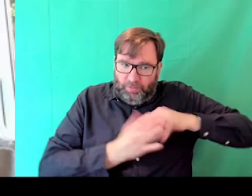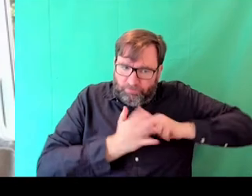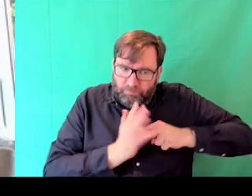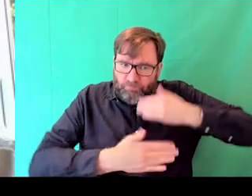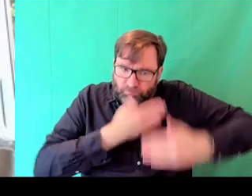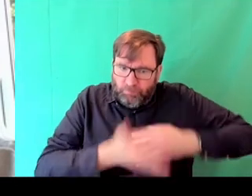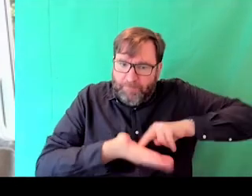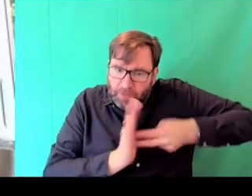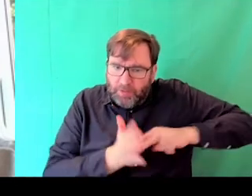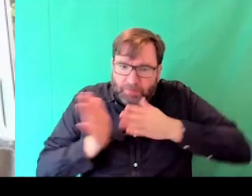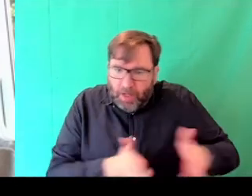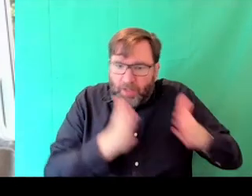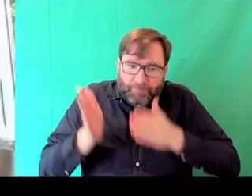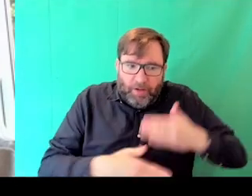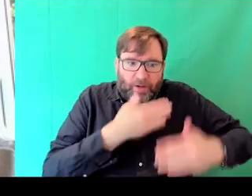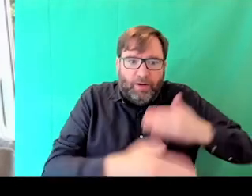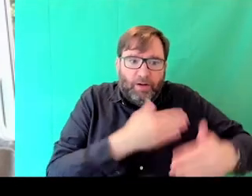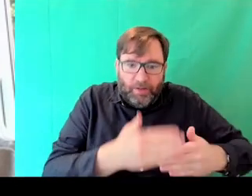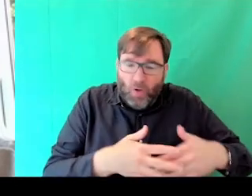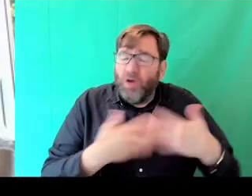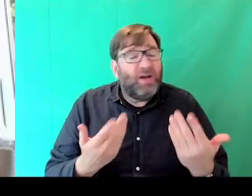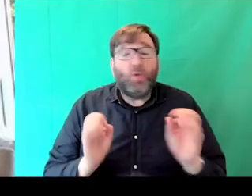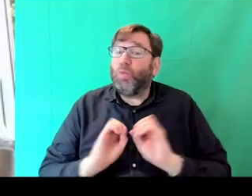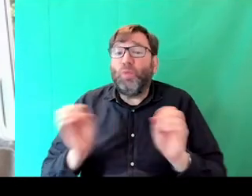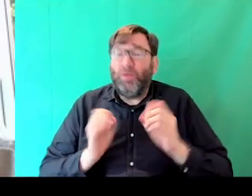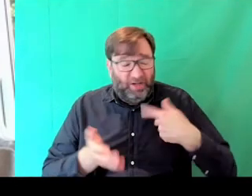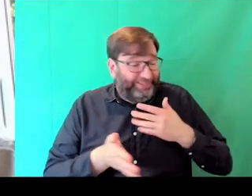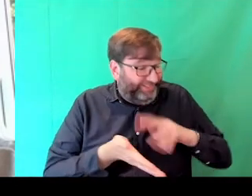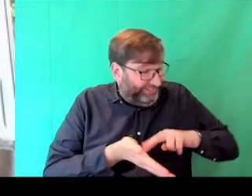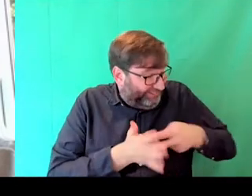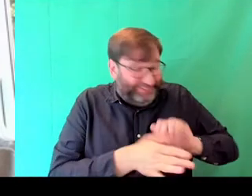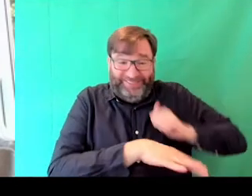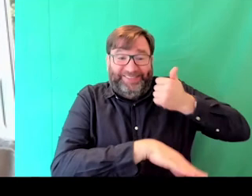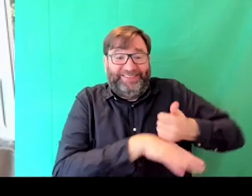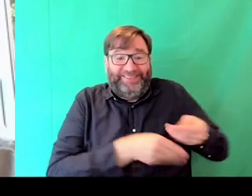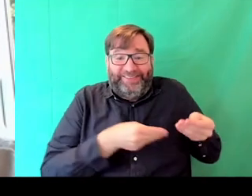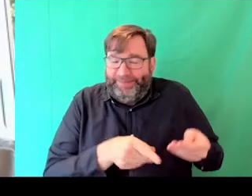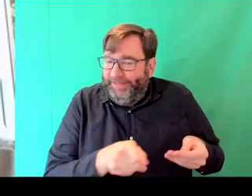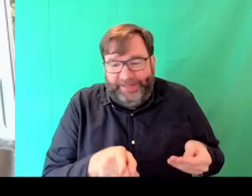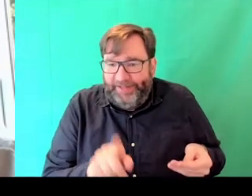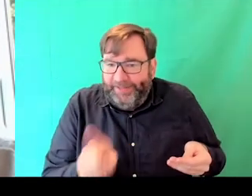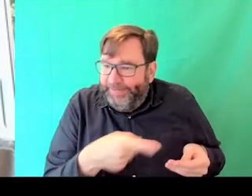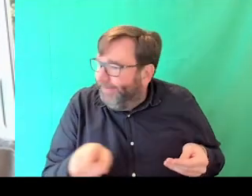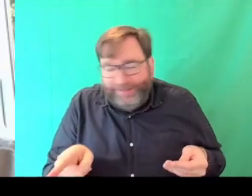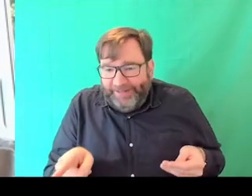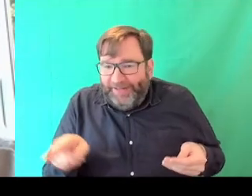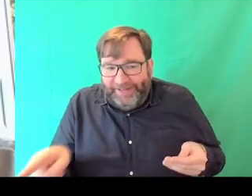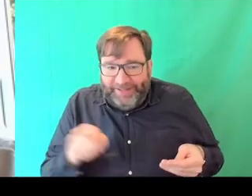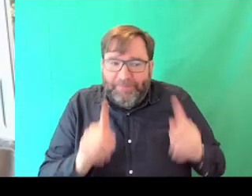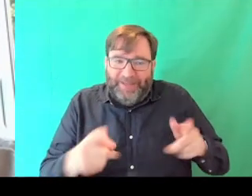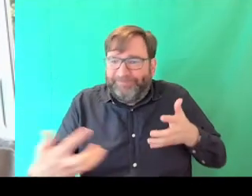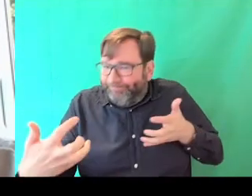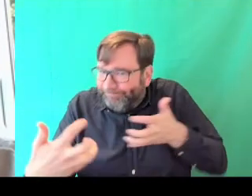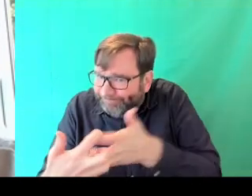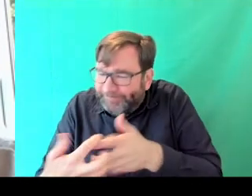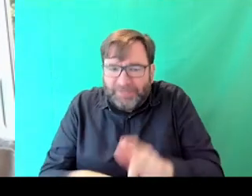as well. To Tucker, what Tucker mentioned earlier, be okay in having that uncomfortable conversation, right? That's a very big key